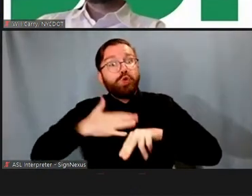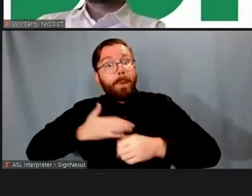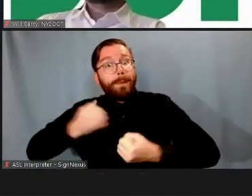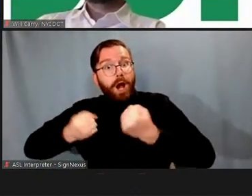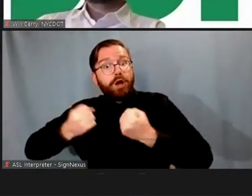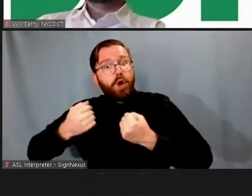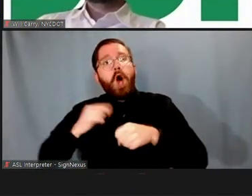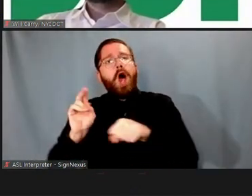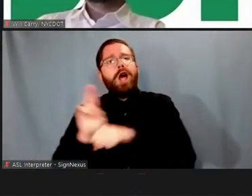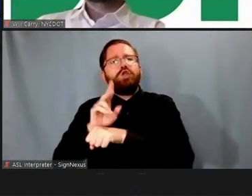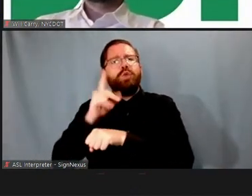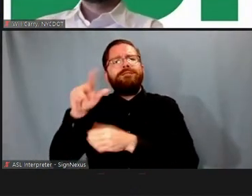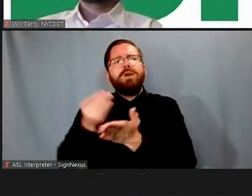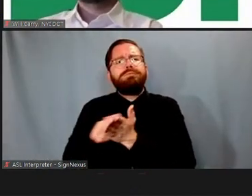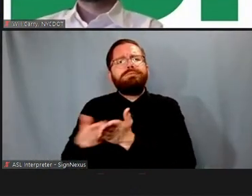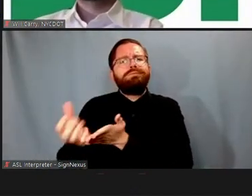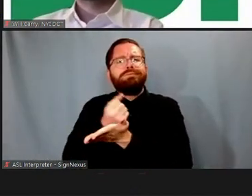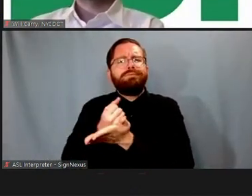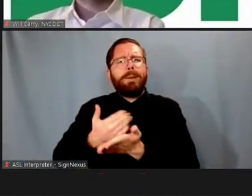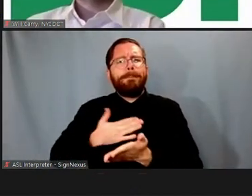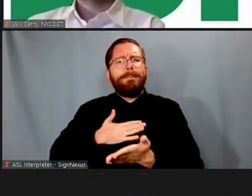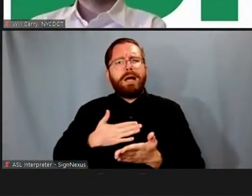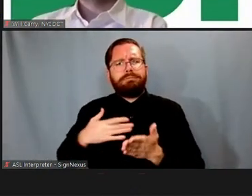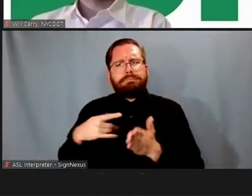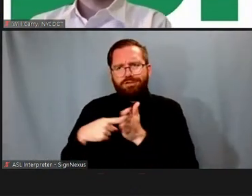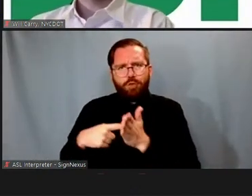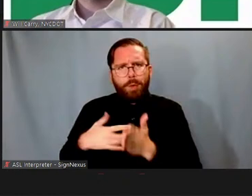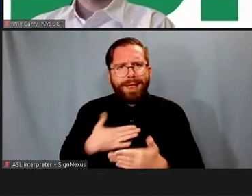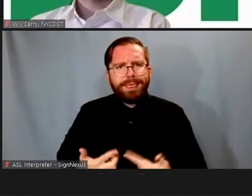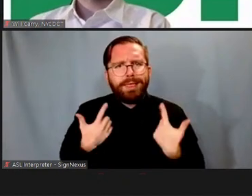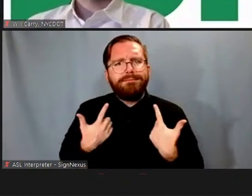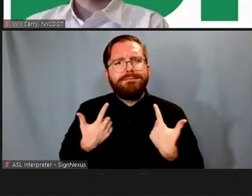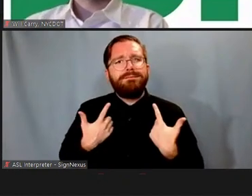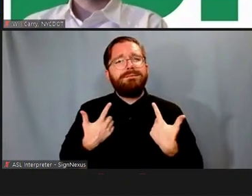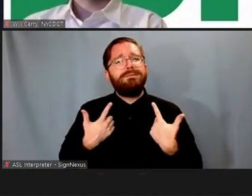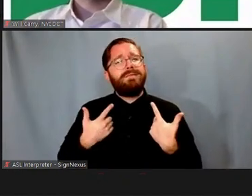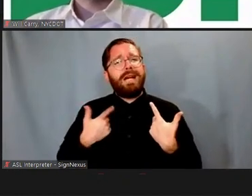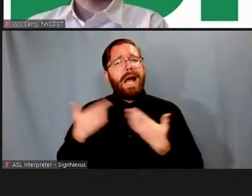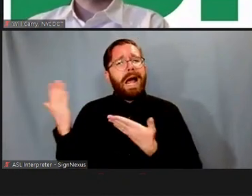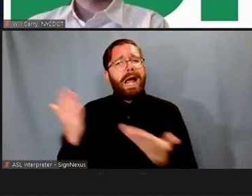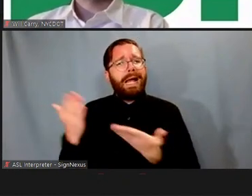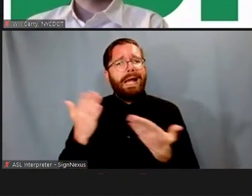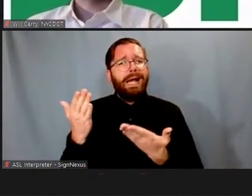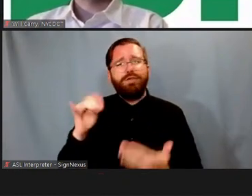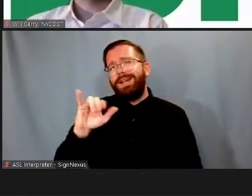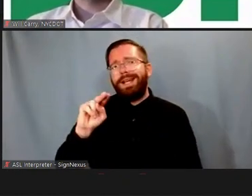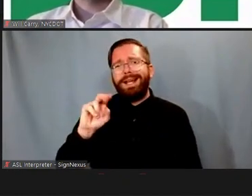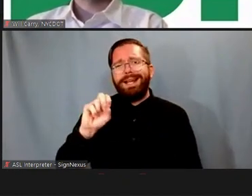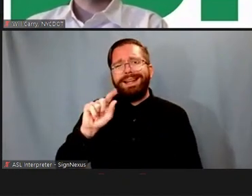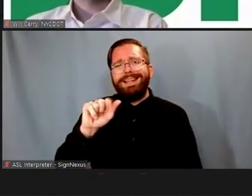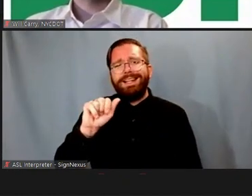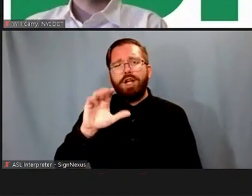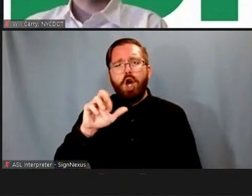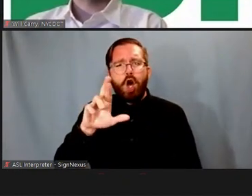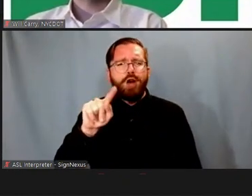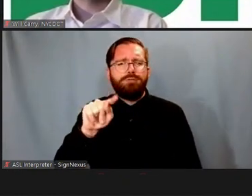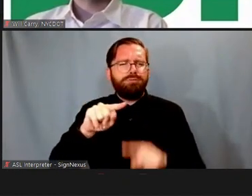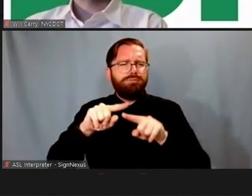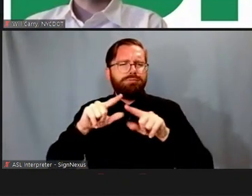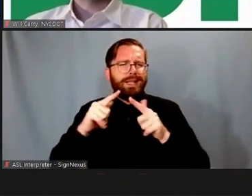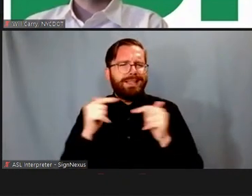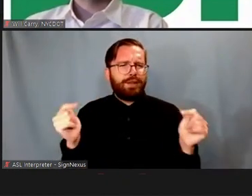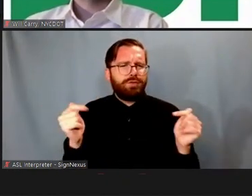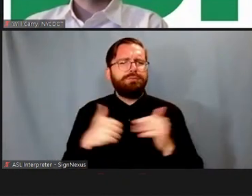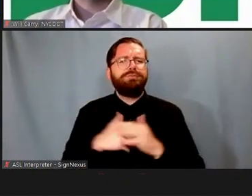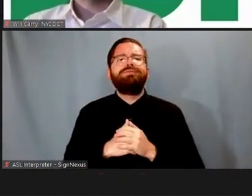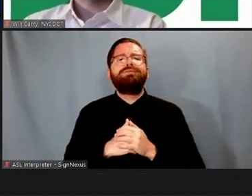living which already i barely make any money because i do deliveries such as instacart and such and most of the money goes to